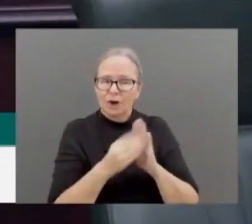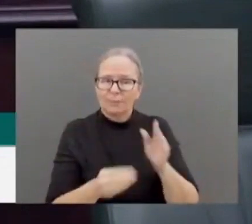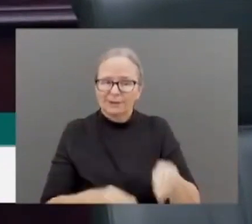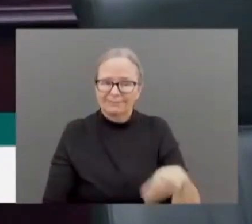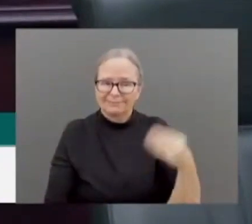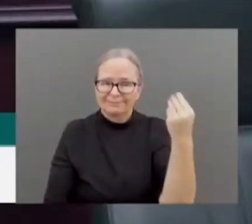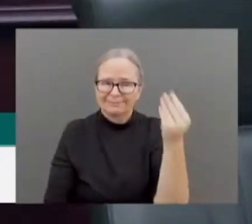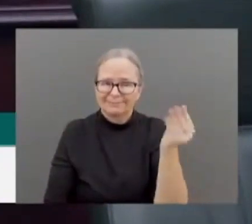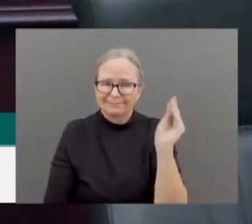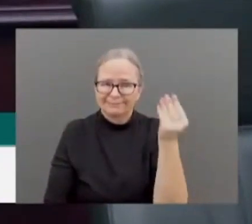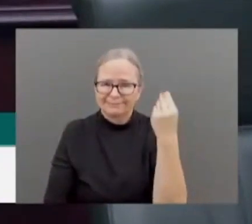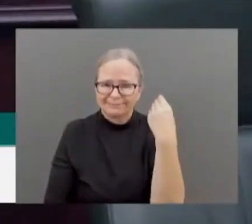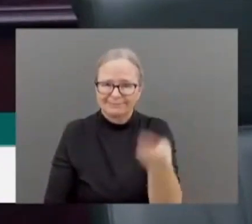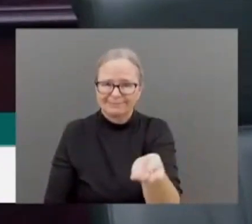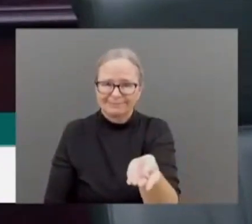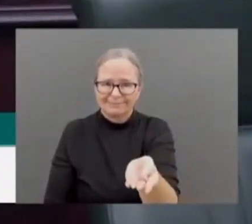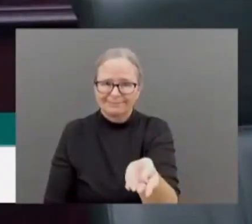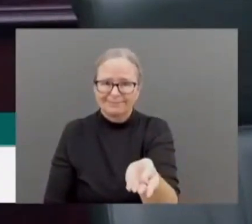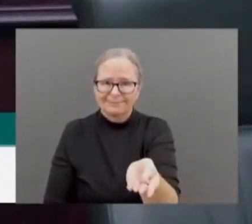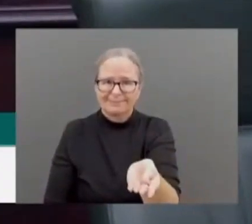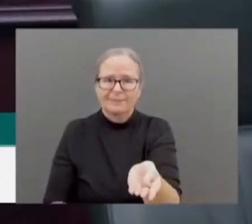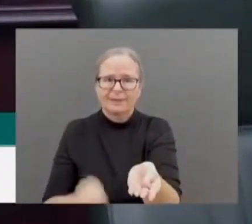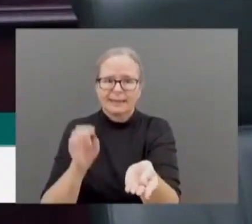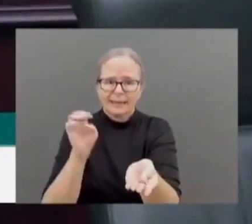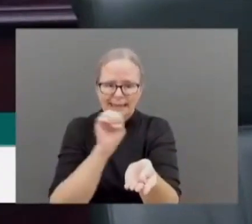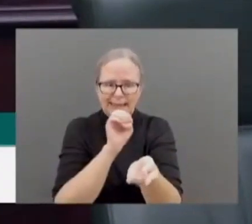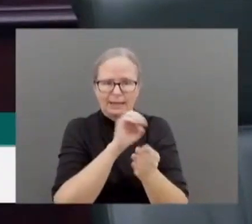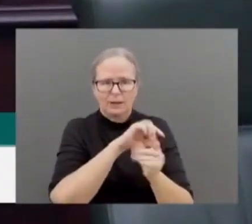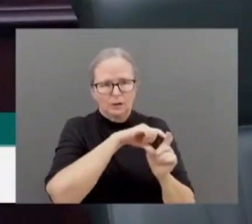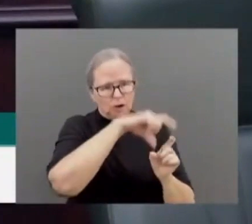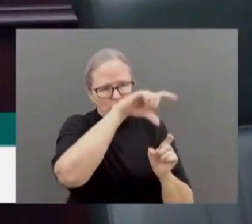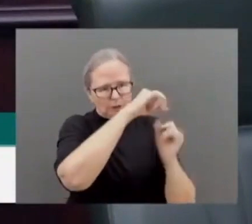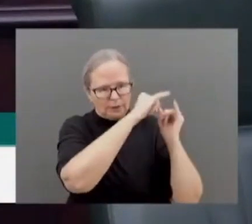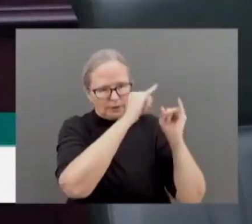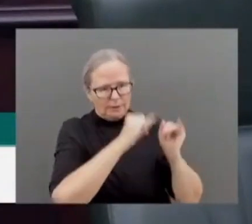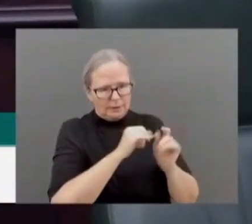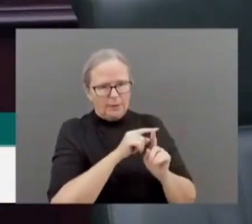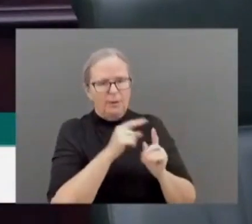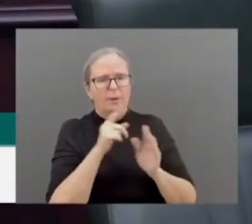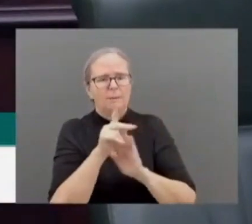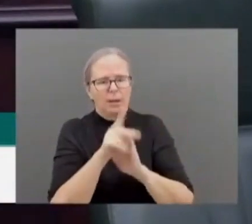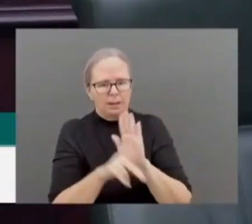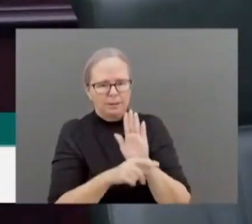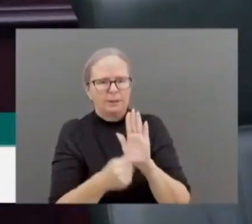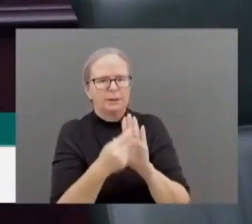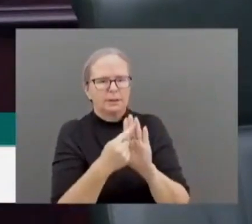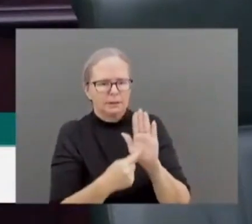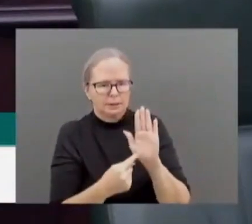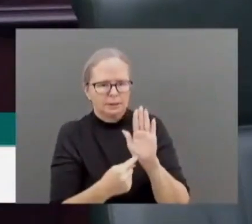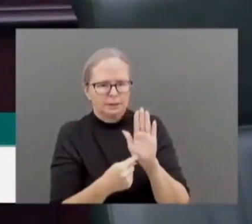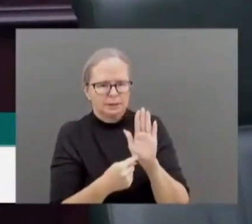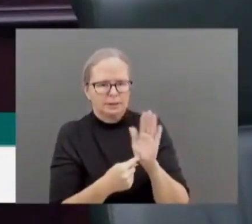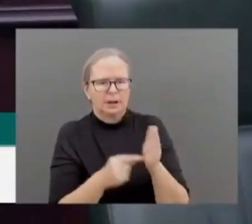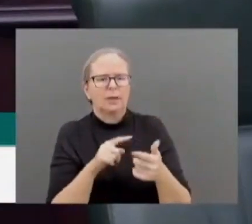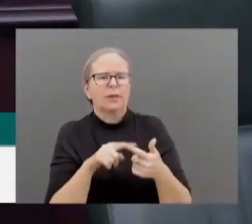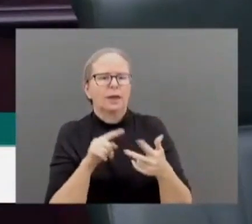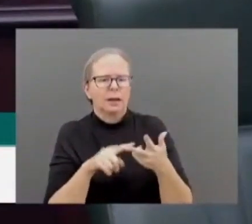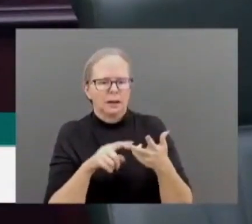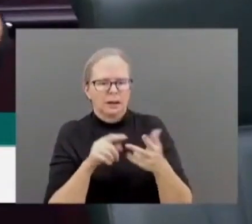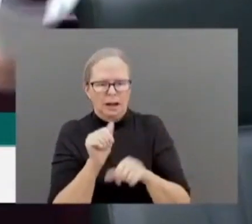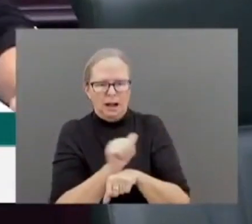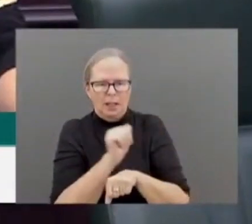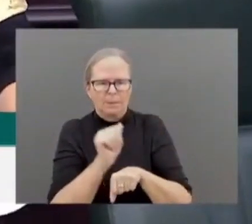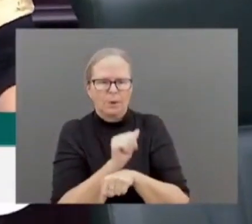Eastern Slopes boundary, one is from the Eastern Slopes policy, and another is from the Alberta Wilderness Association detailing the location of the